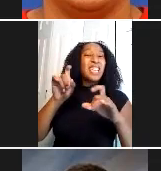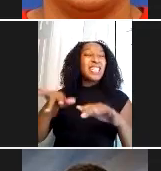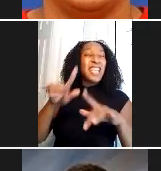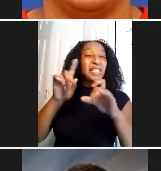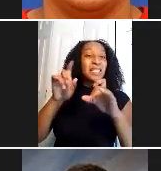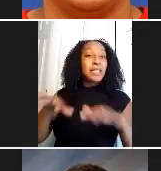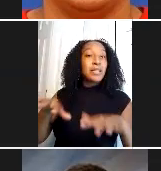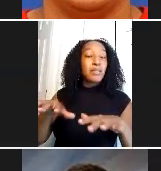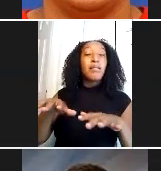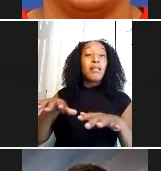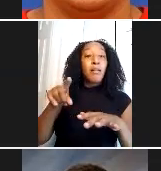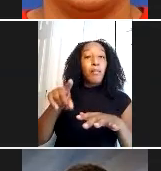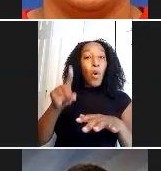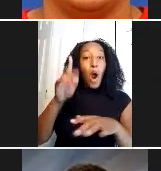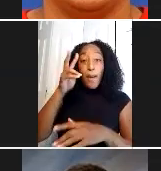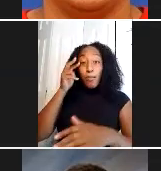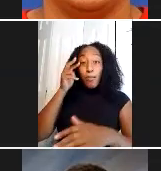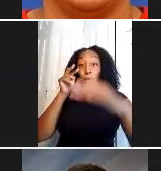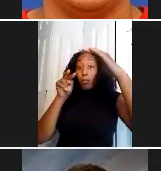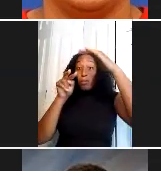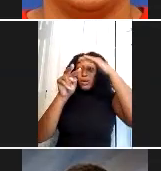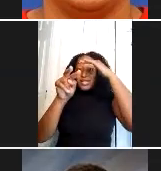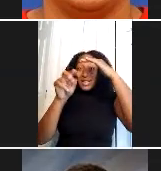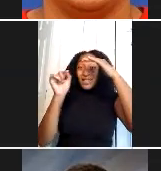whether or not the hypothesis is correct.